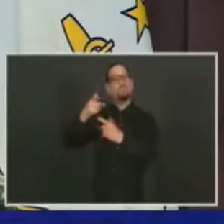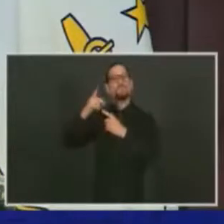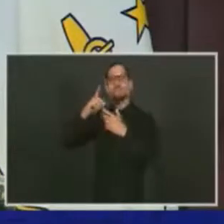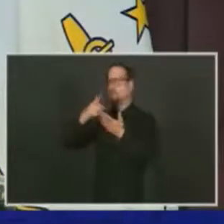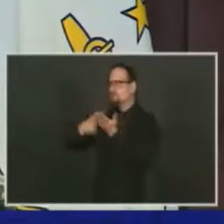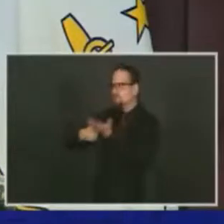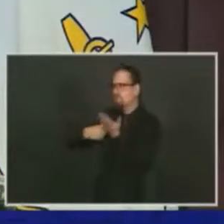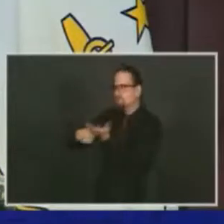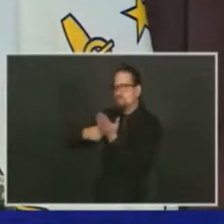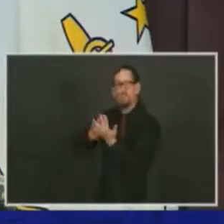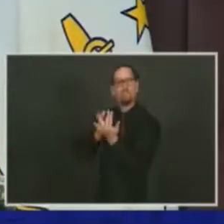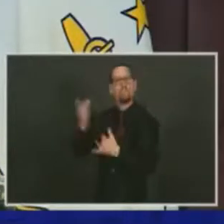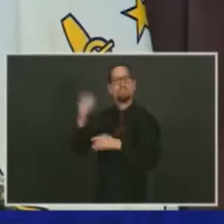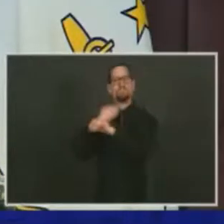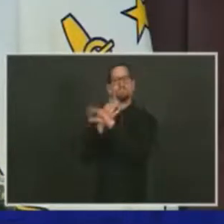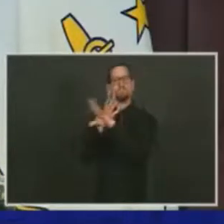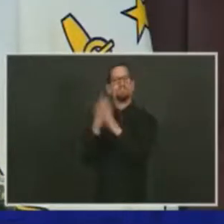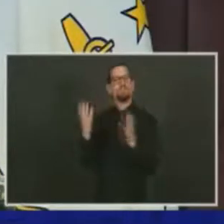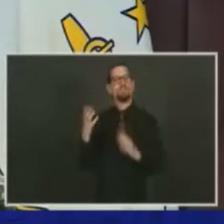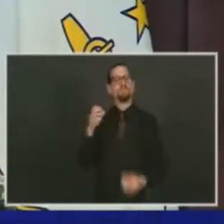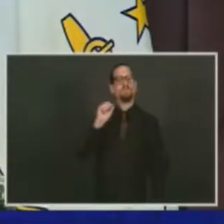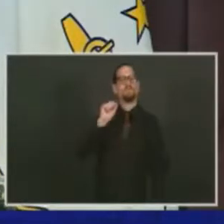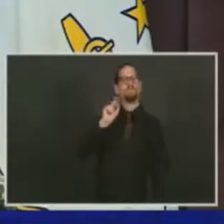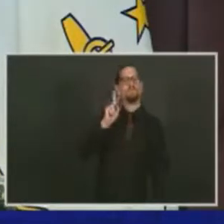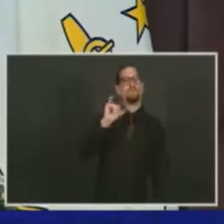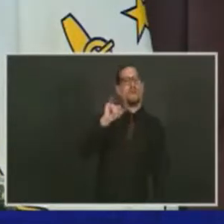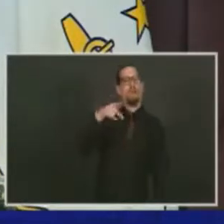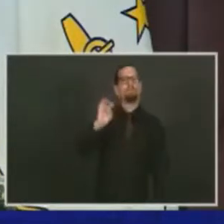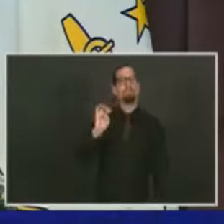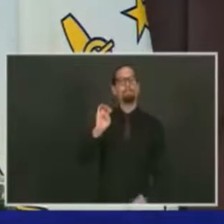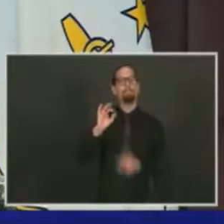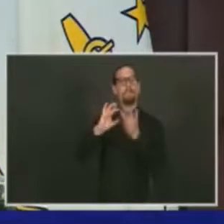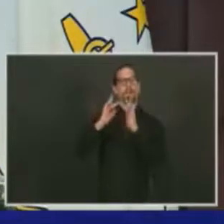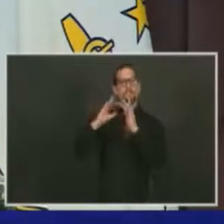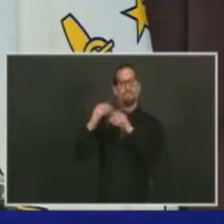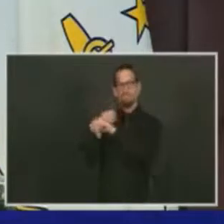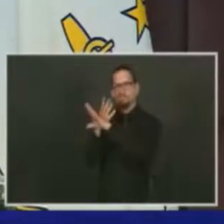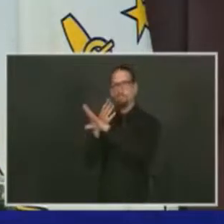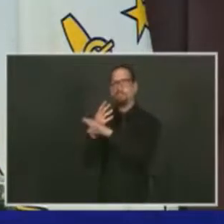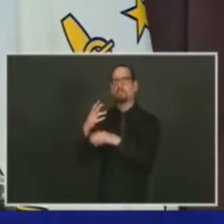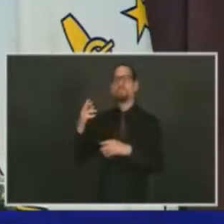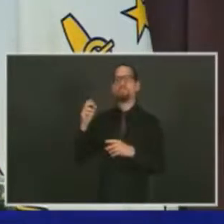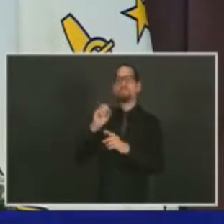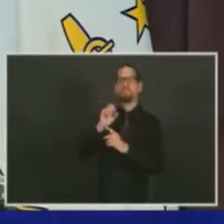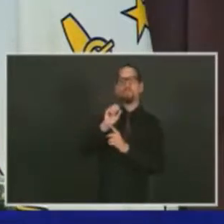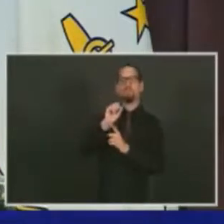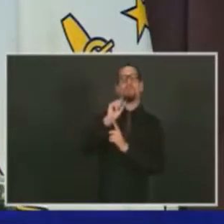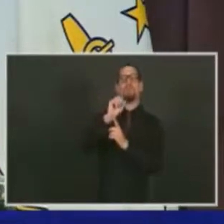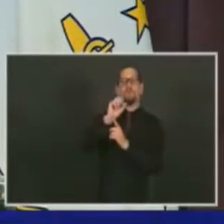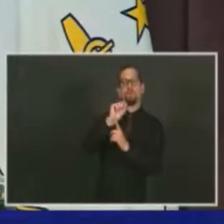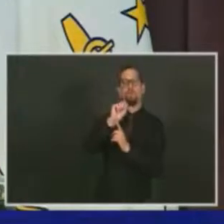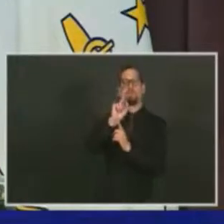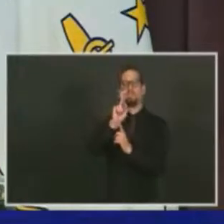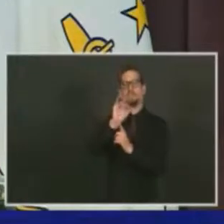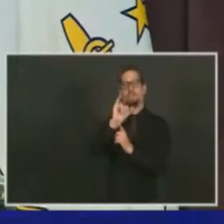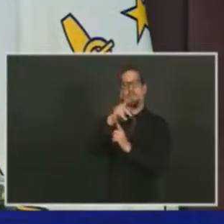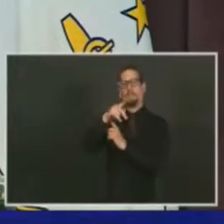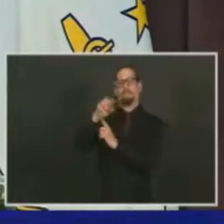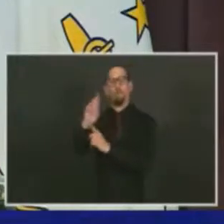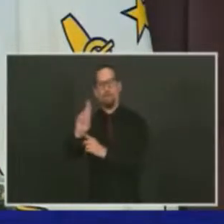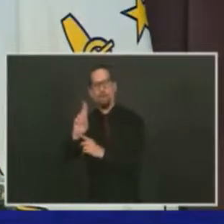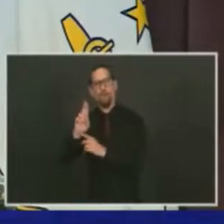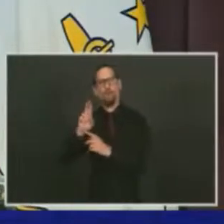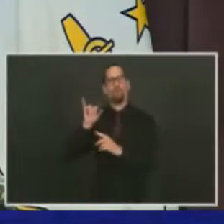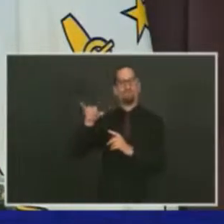virtual assistant, and Skipper will direct you to available job resources. So you can complete a career